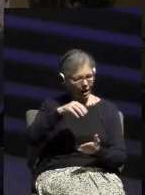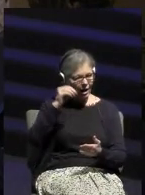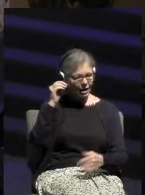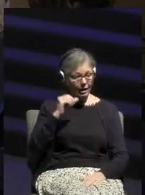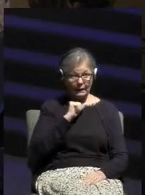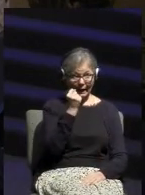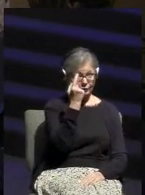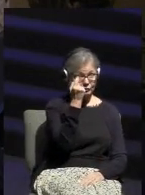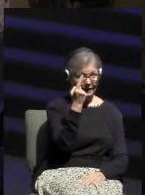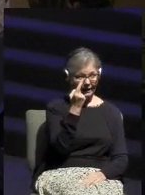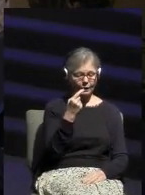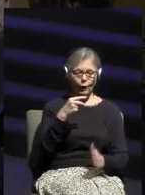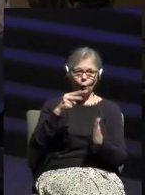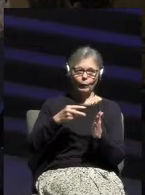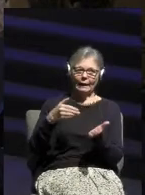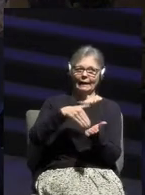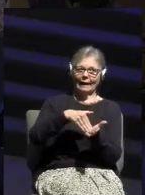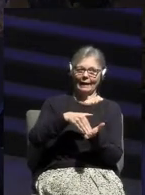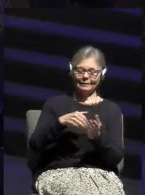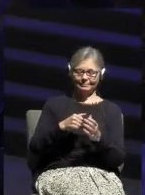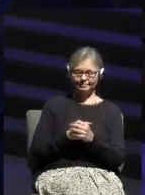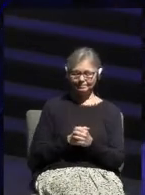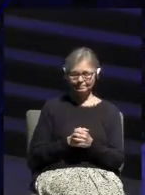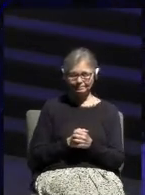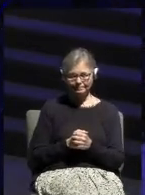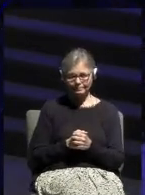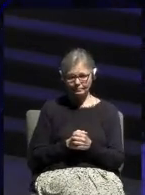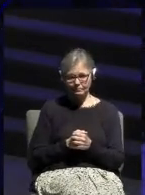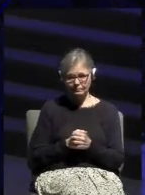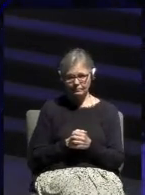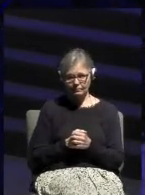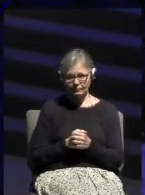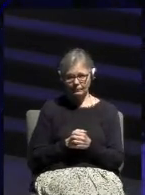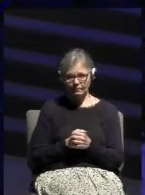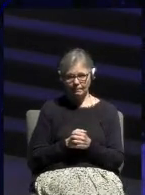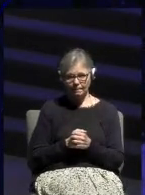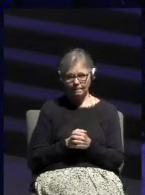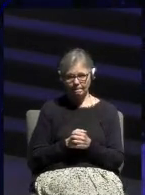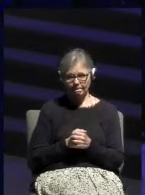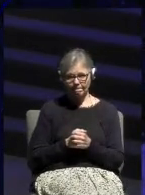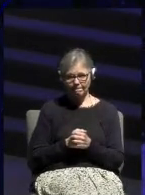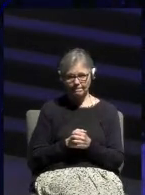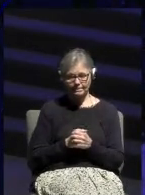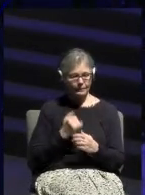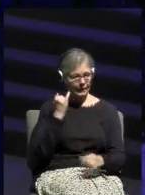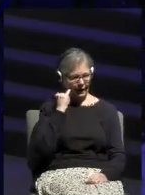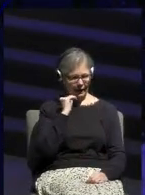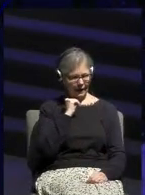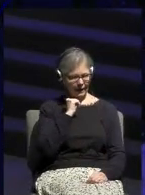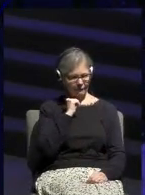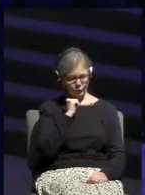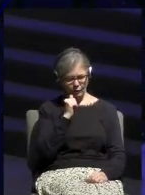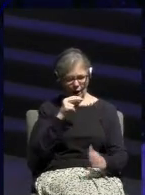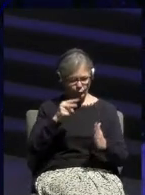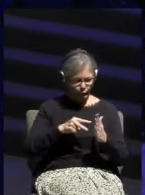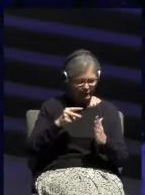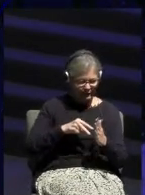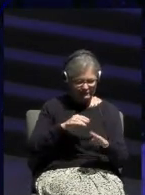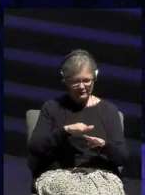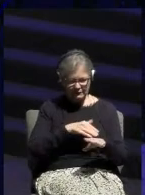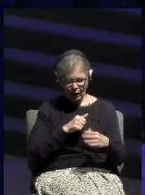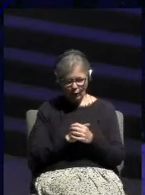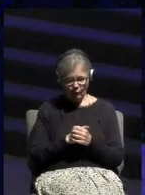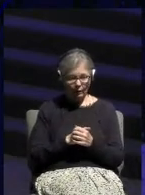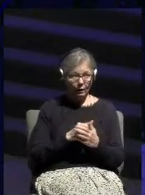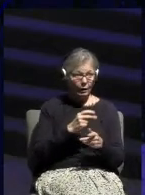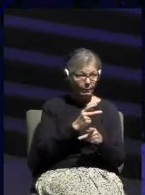again. And so if we're not careful, we can pass over these and not understand them. And I'm going to tell